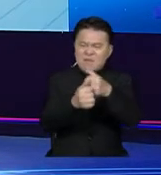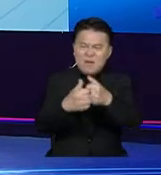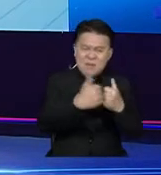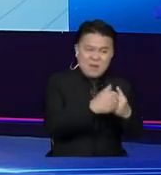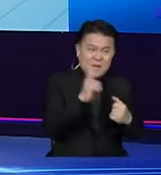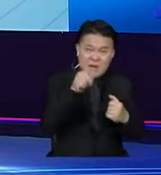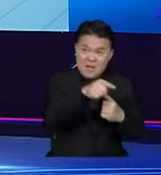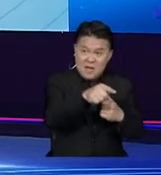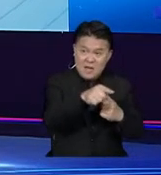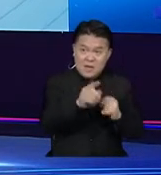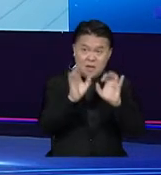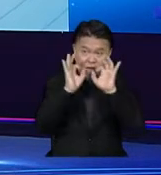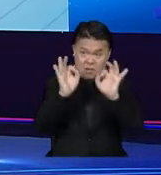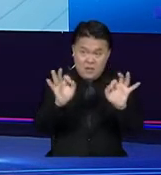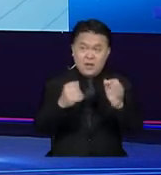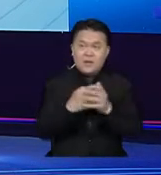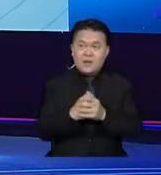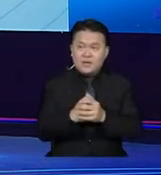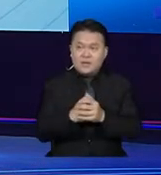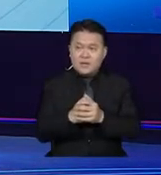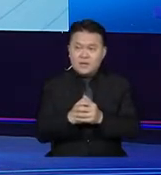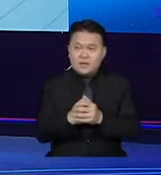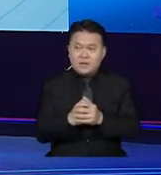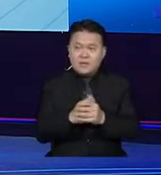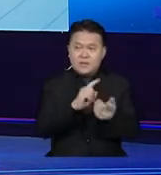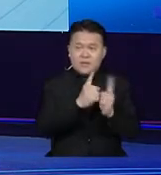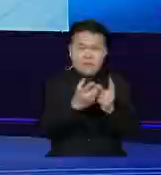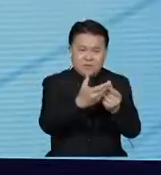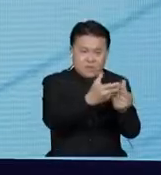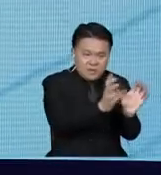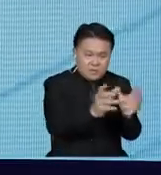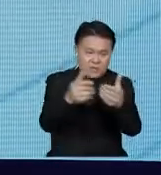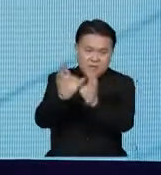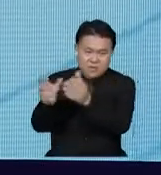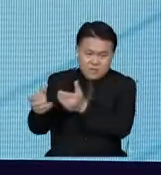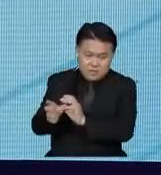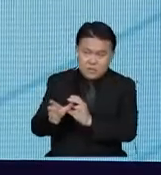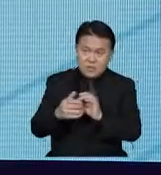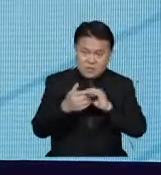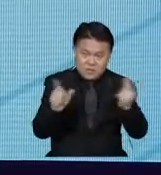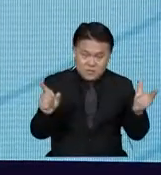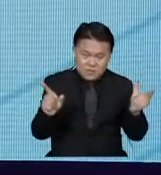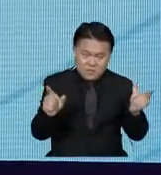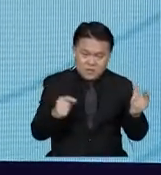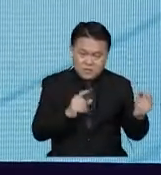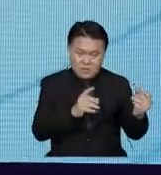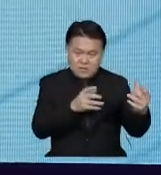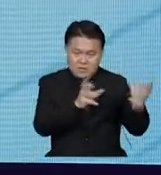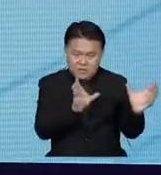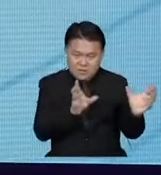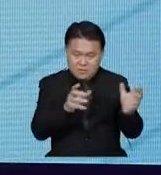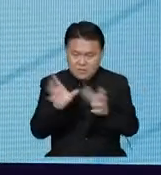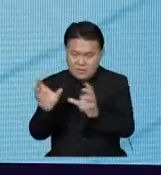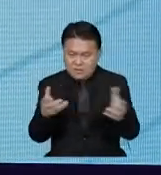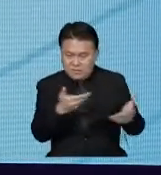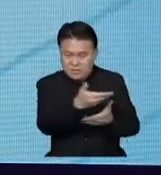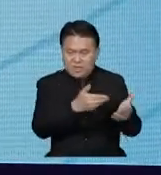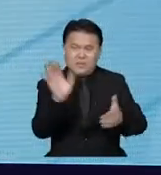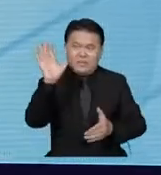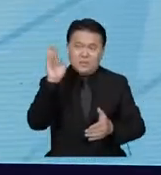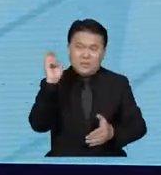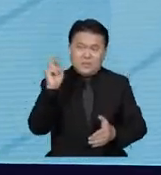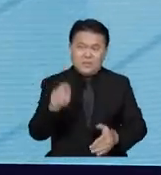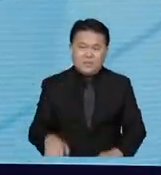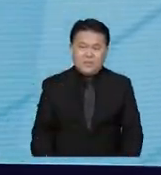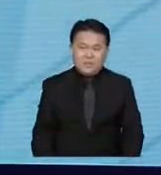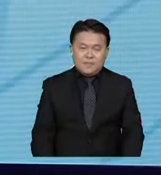of humans would have had little interaction with other groups. So this means that over someone's